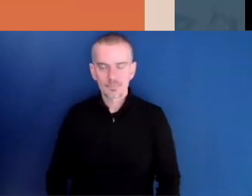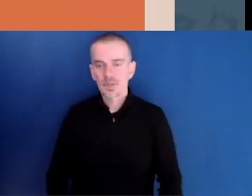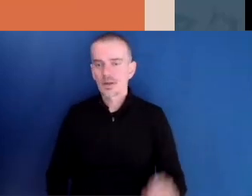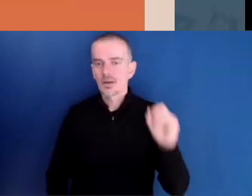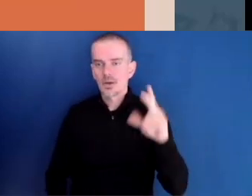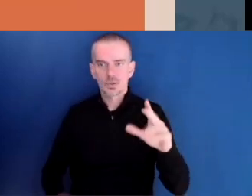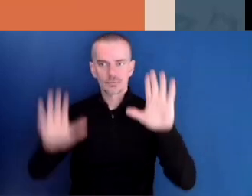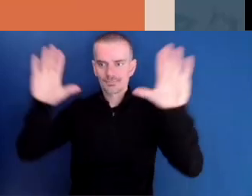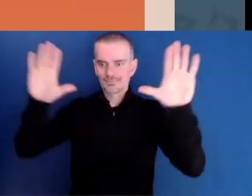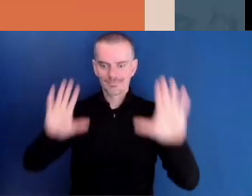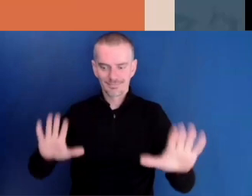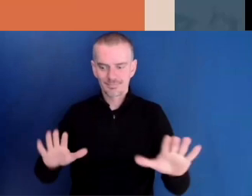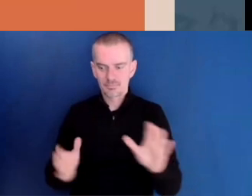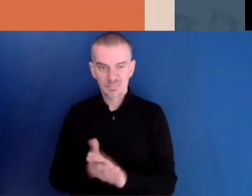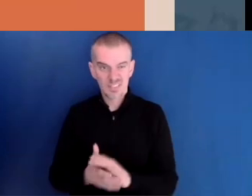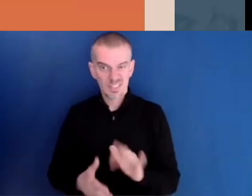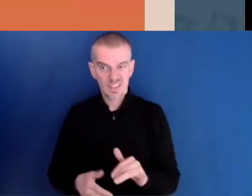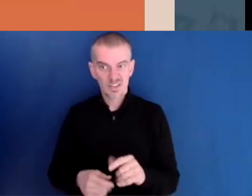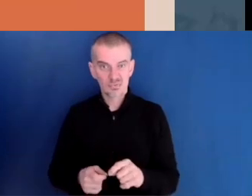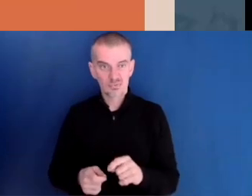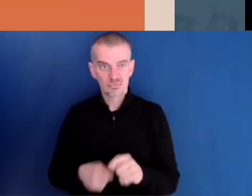That about wraps up the content.